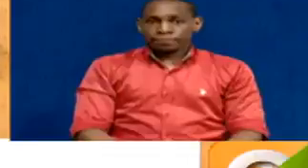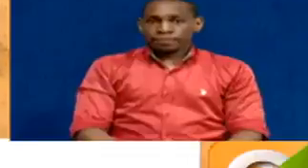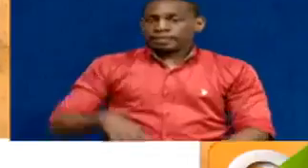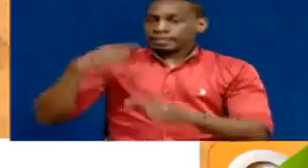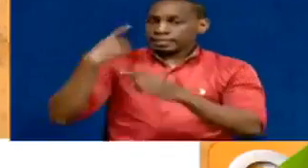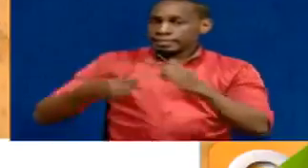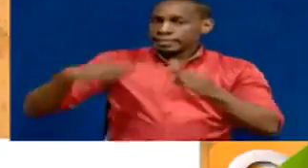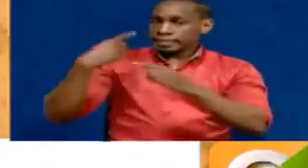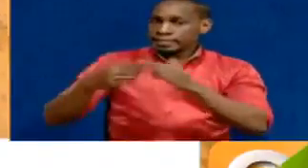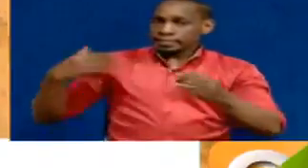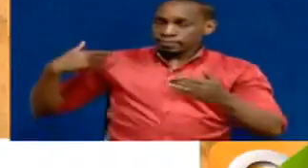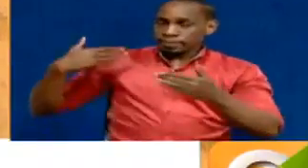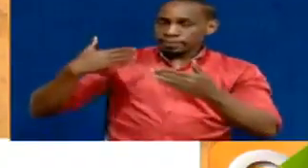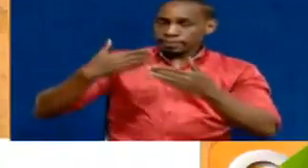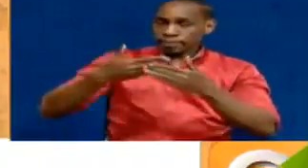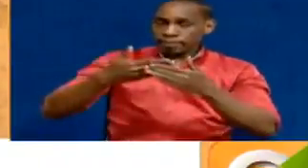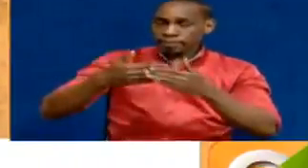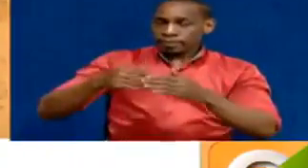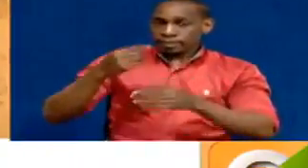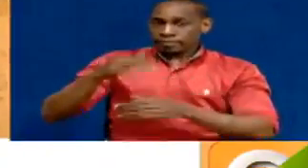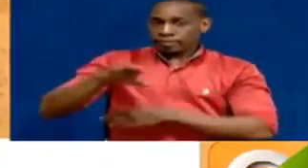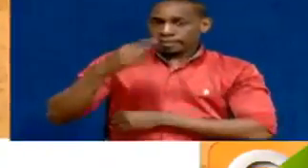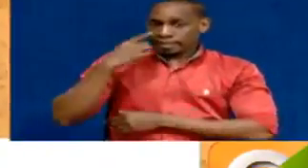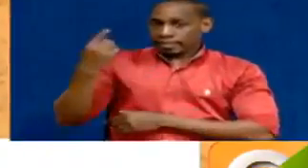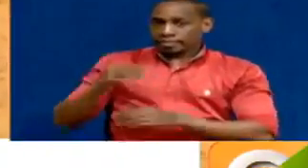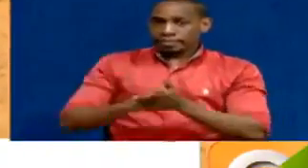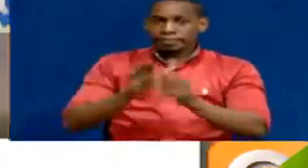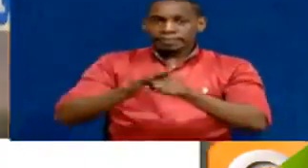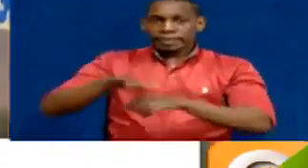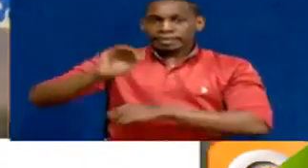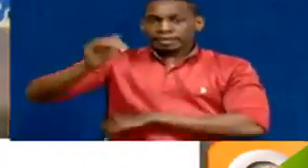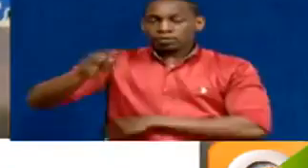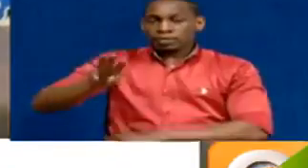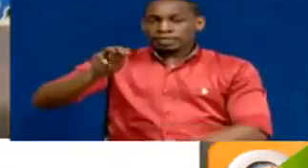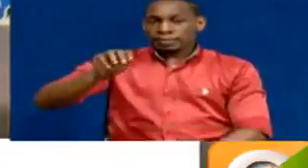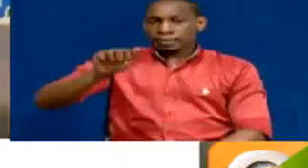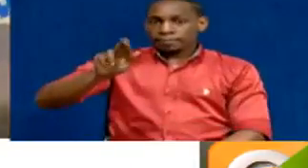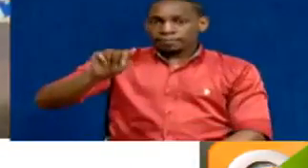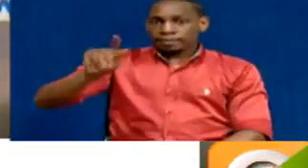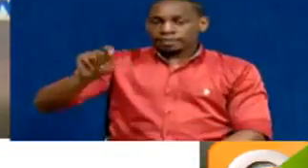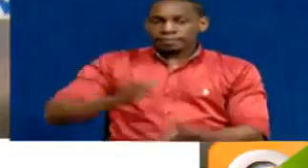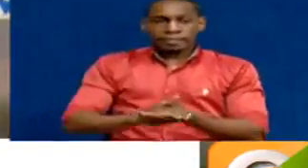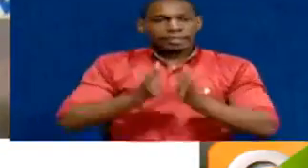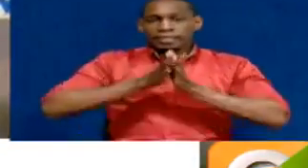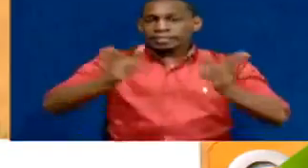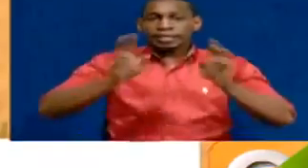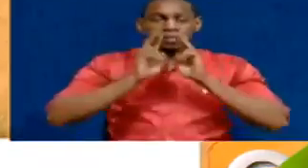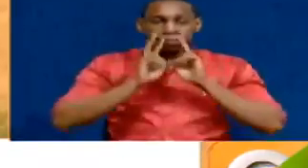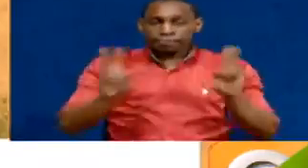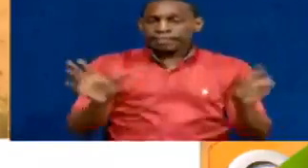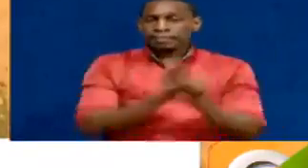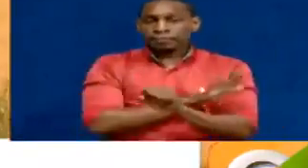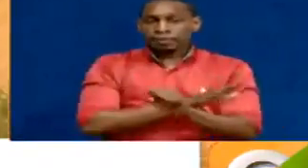For many years, Saku constituency, and like many other constituencies in the county of Marsabit, had been largely